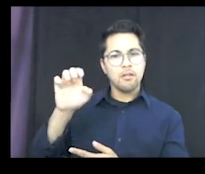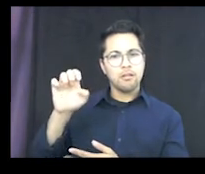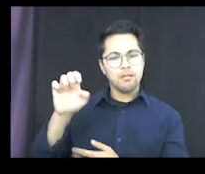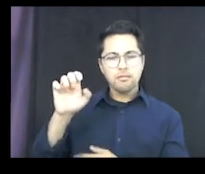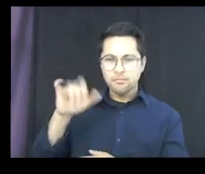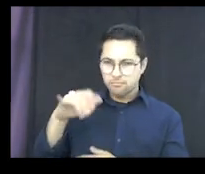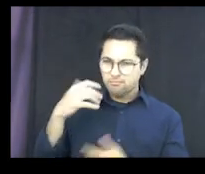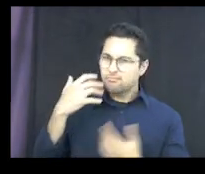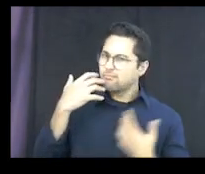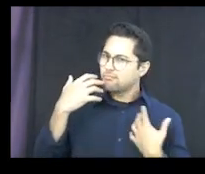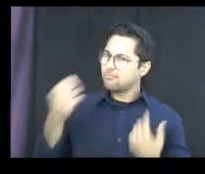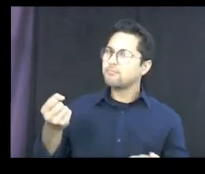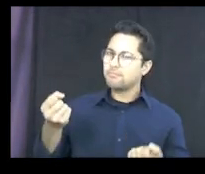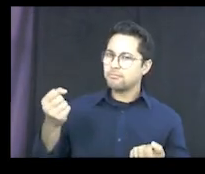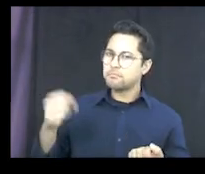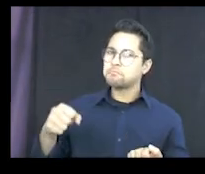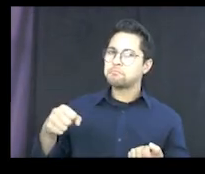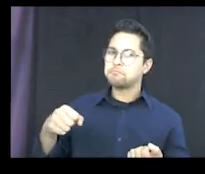healthy